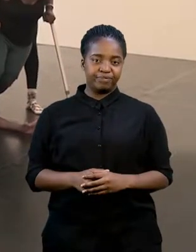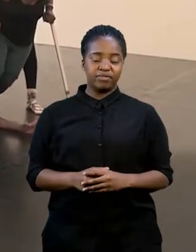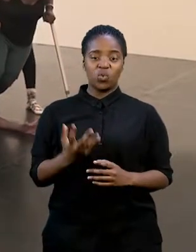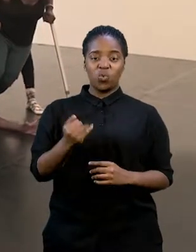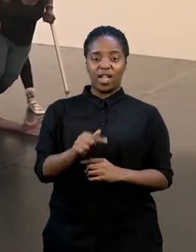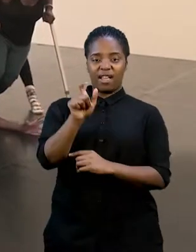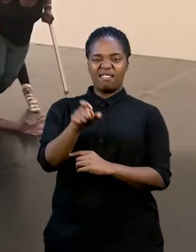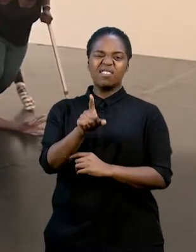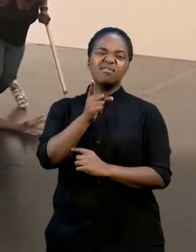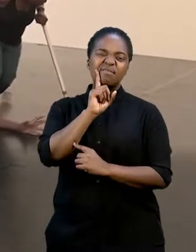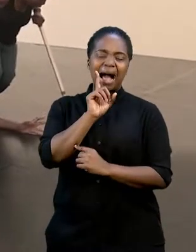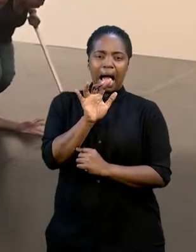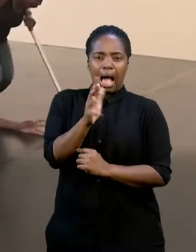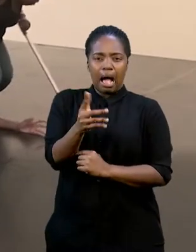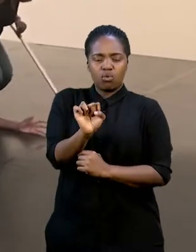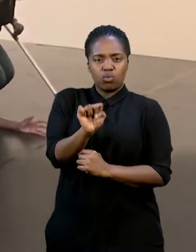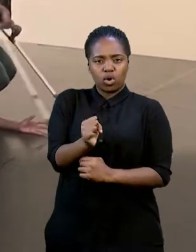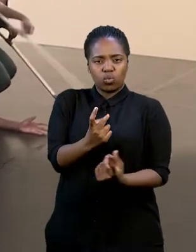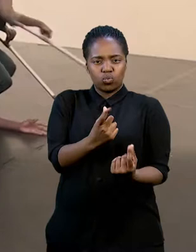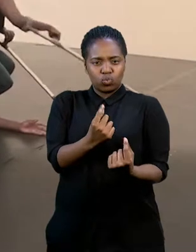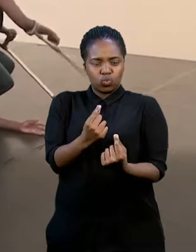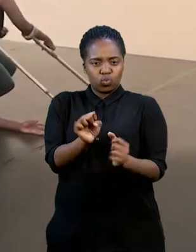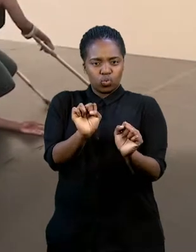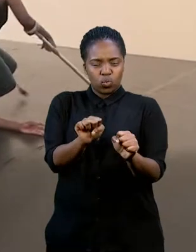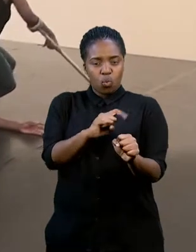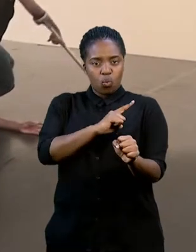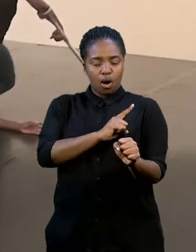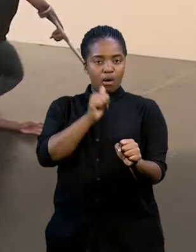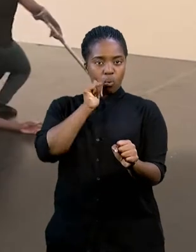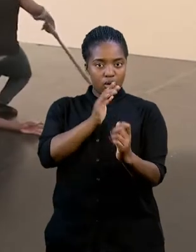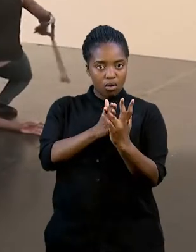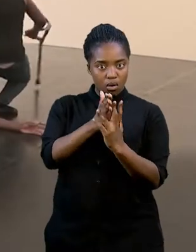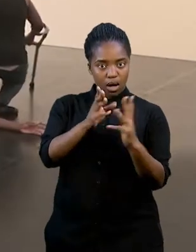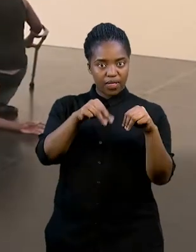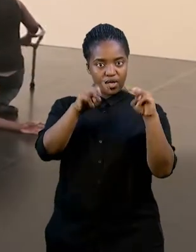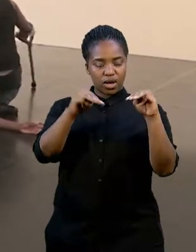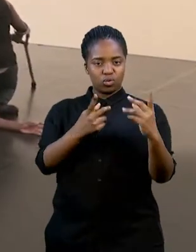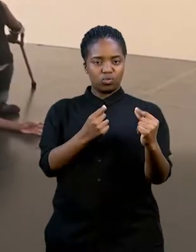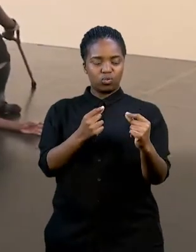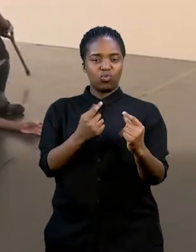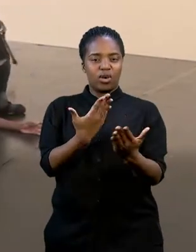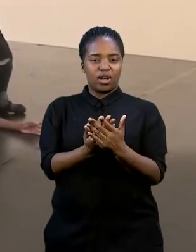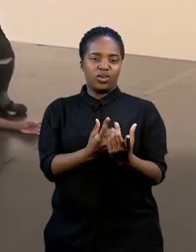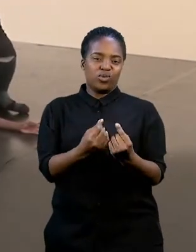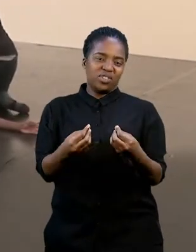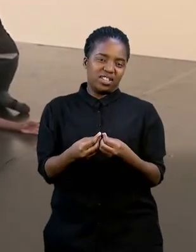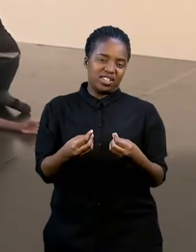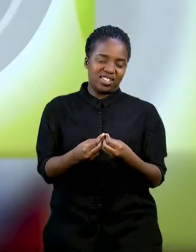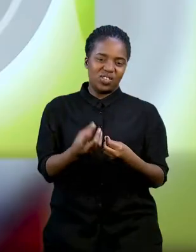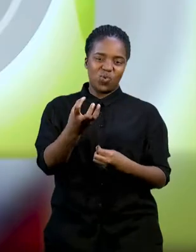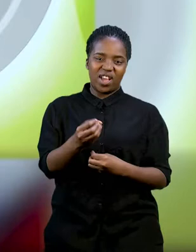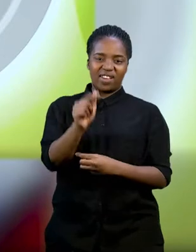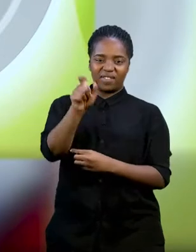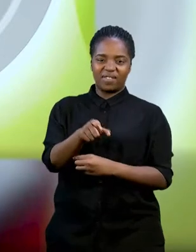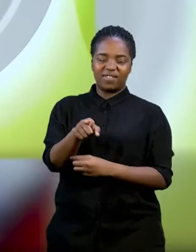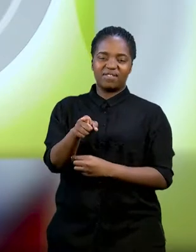Kajeno lena, re sheba hore re ka ntlafatsa jwang ho fihlella le ho nka karolo ha batho ba bokua dinthong tsa bonono le setso.